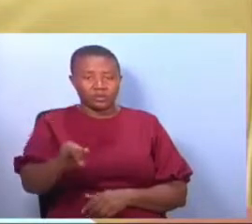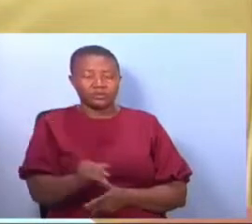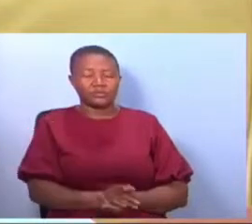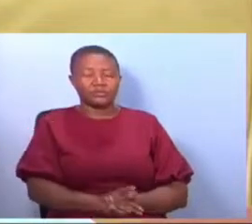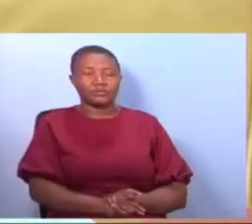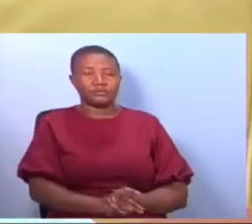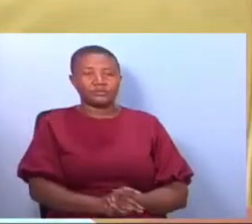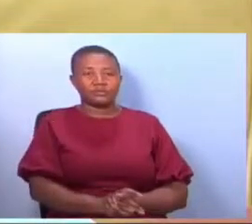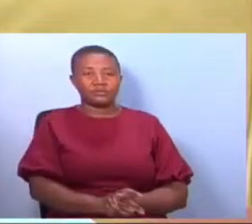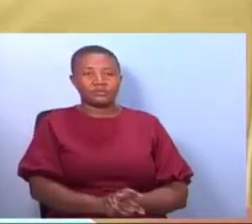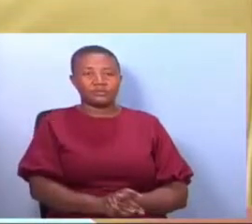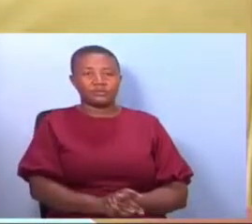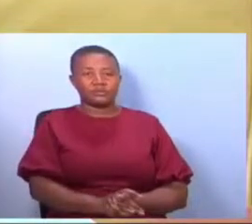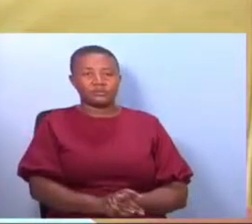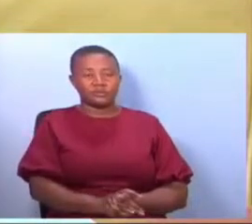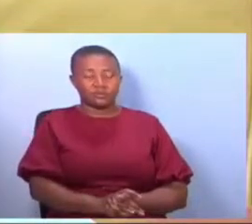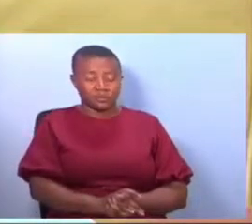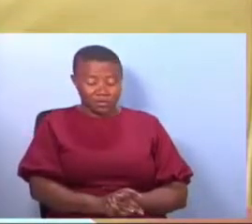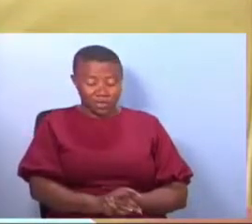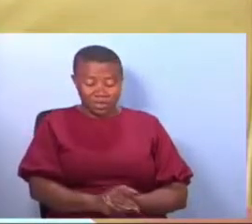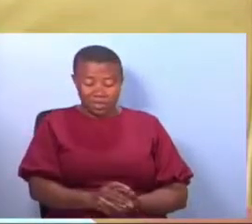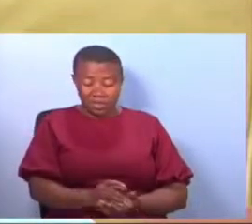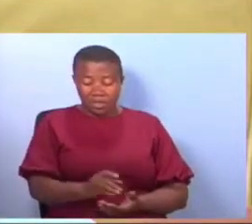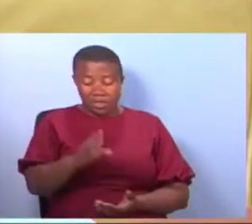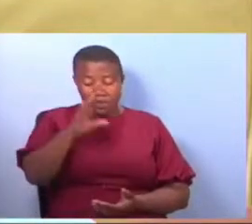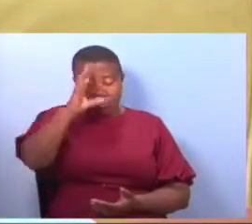being celebrated today